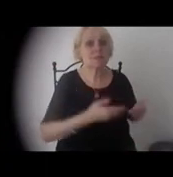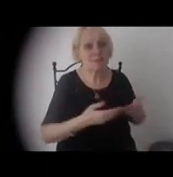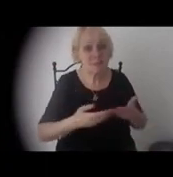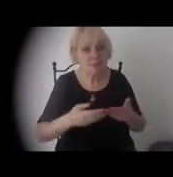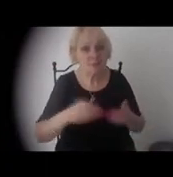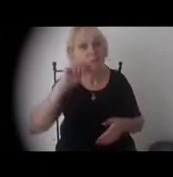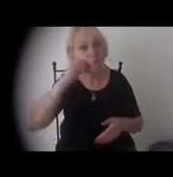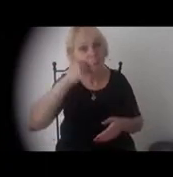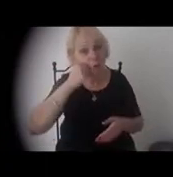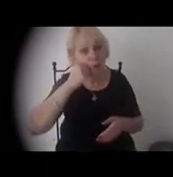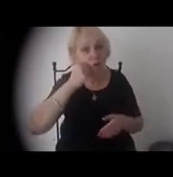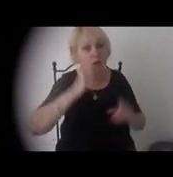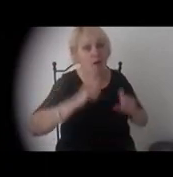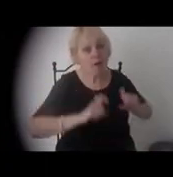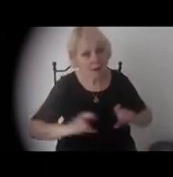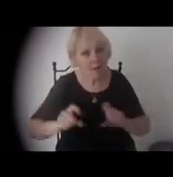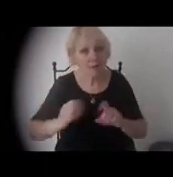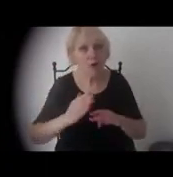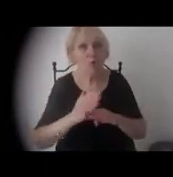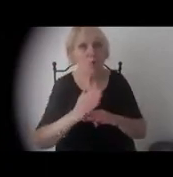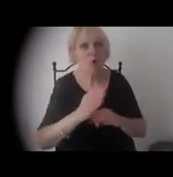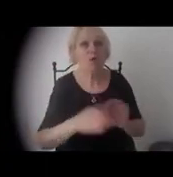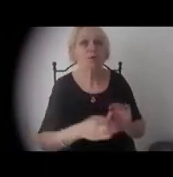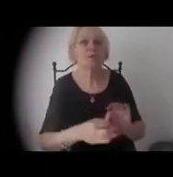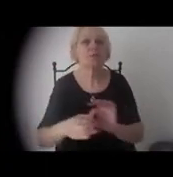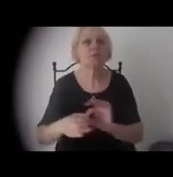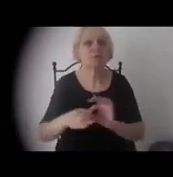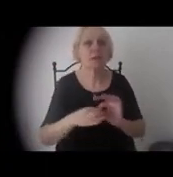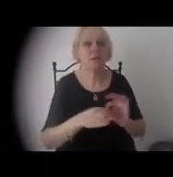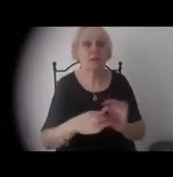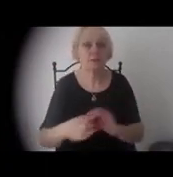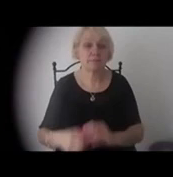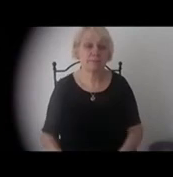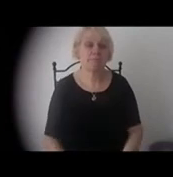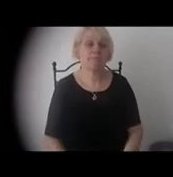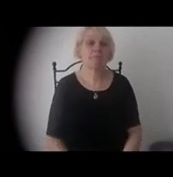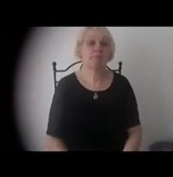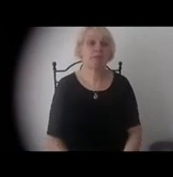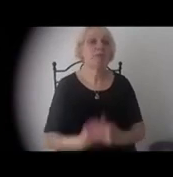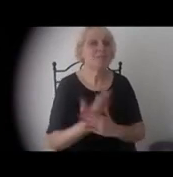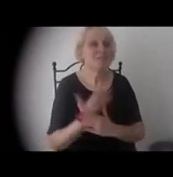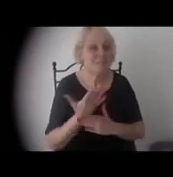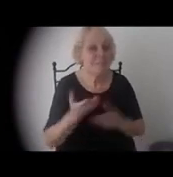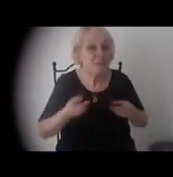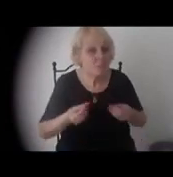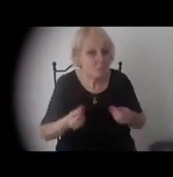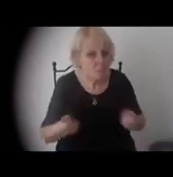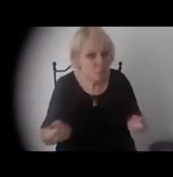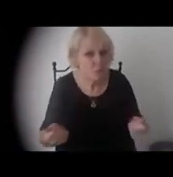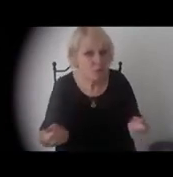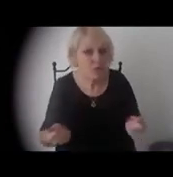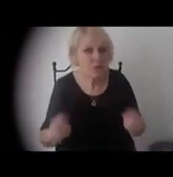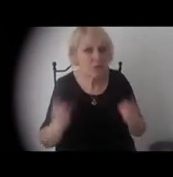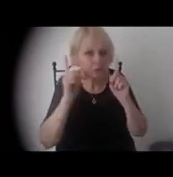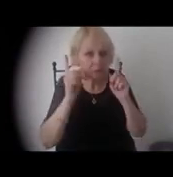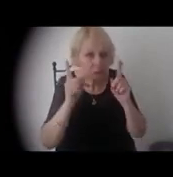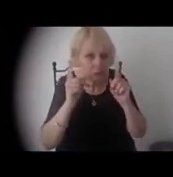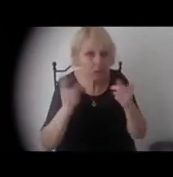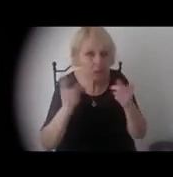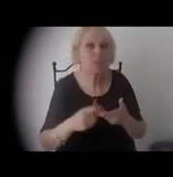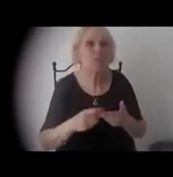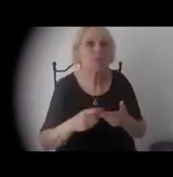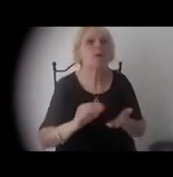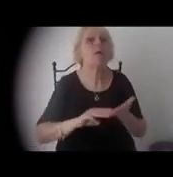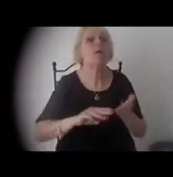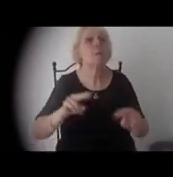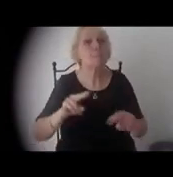schools in their pandemic response, help them develop resources for teachers, for parents and